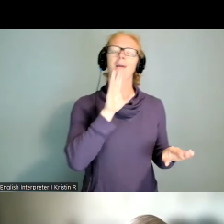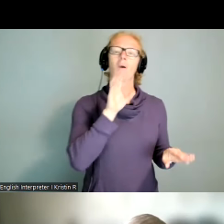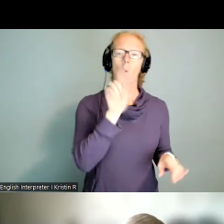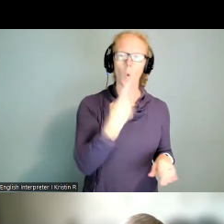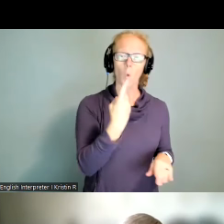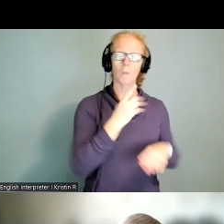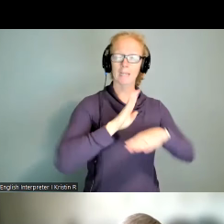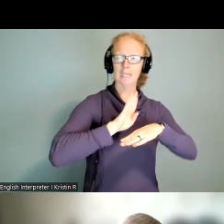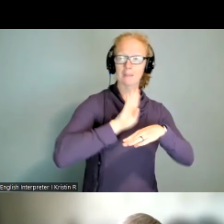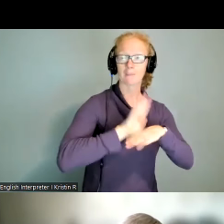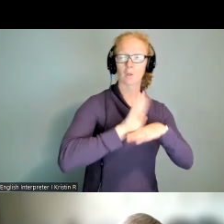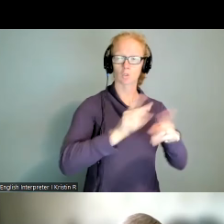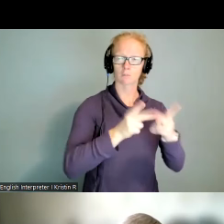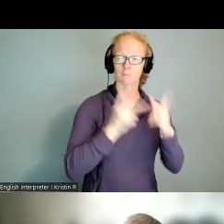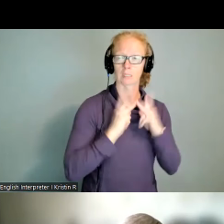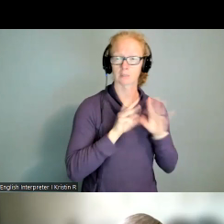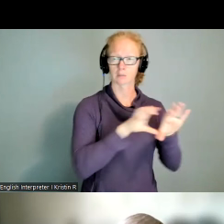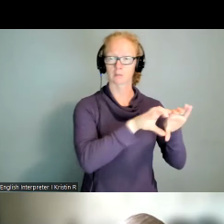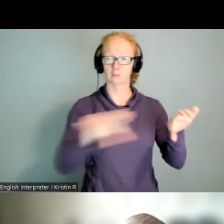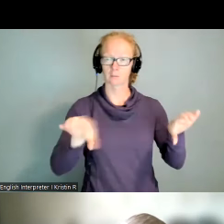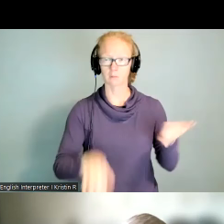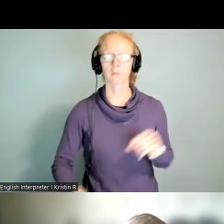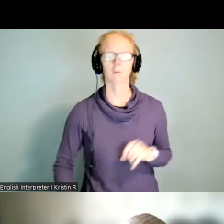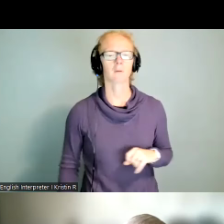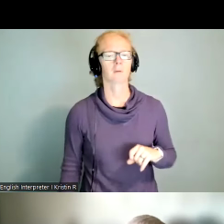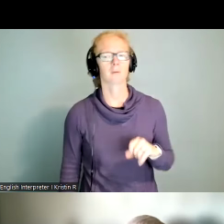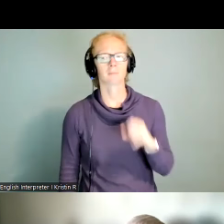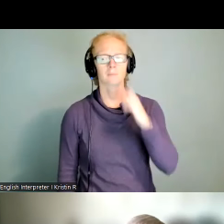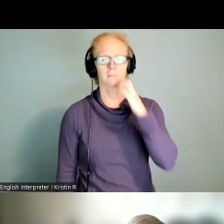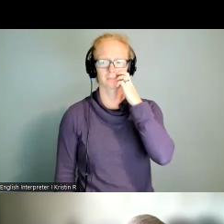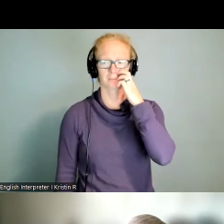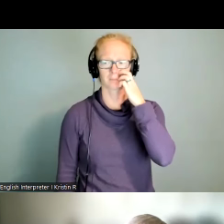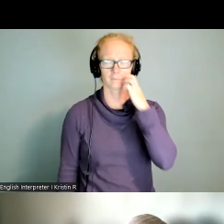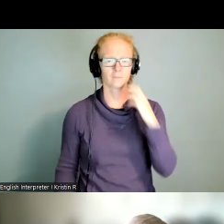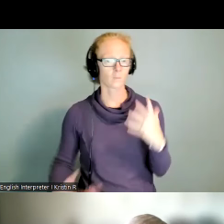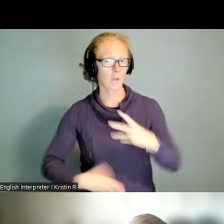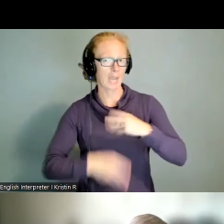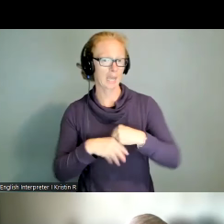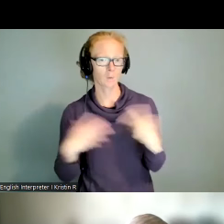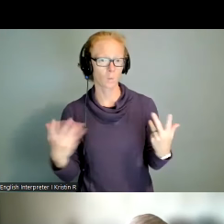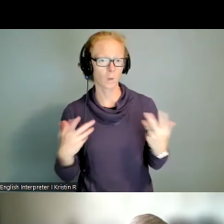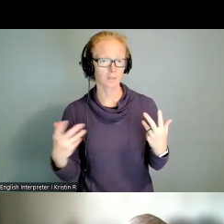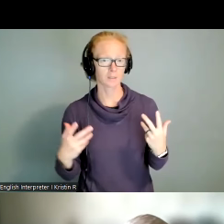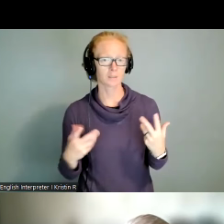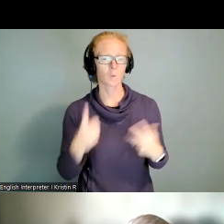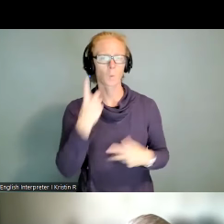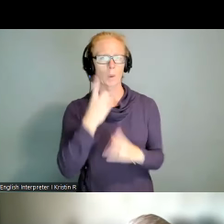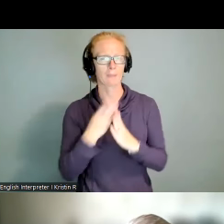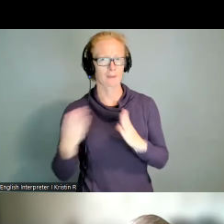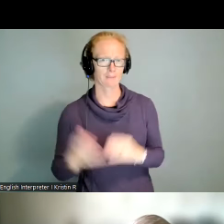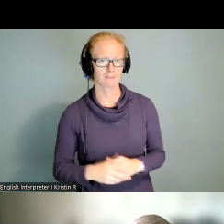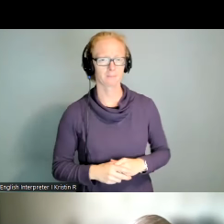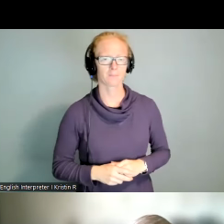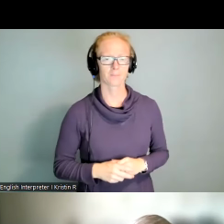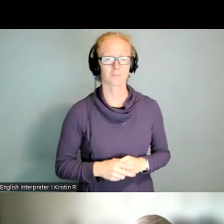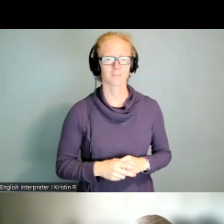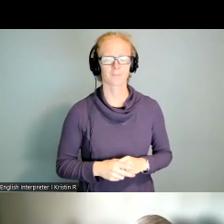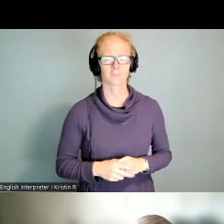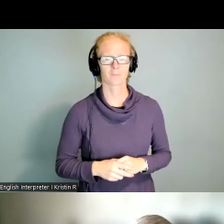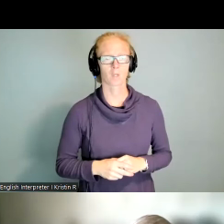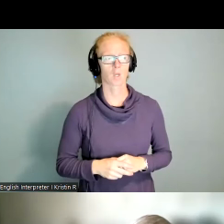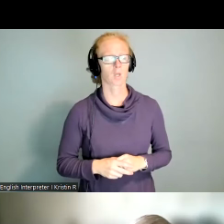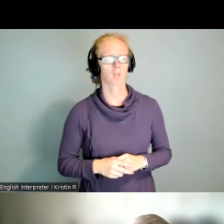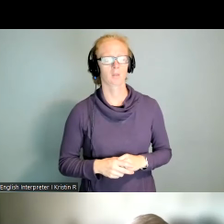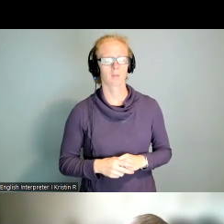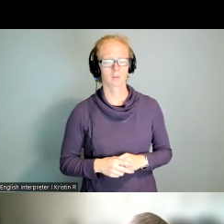What we threw into the scope of work was an additional component, which was take a look at